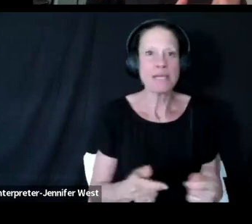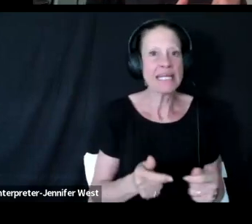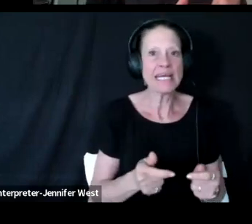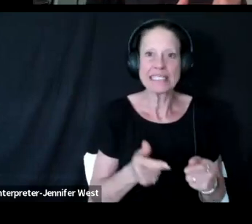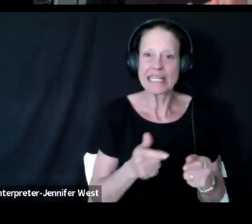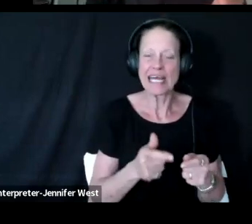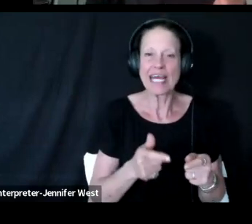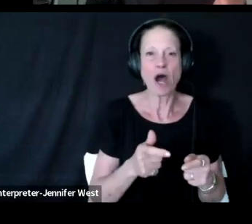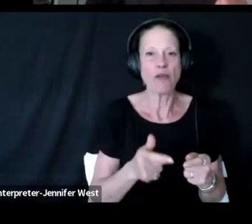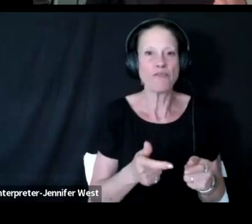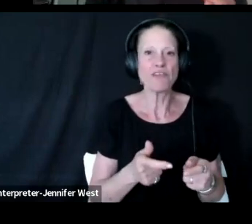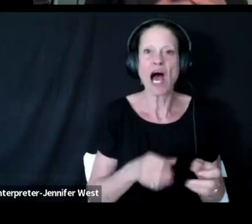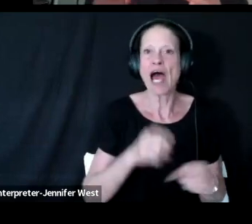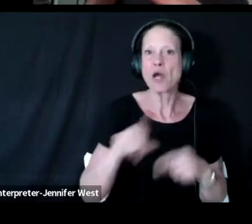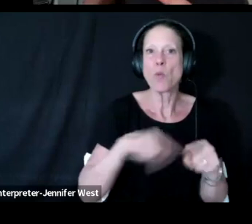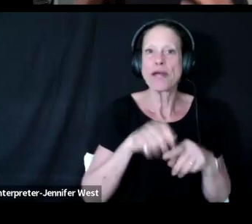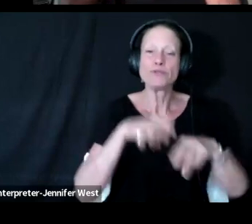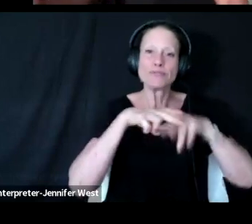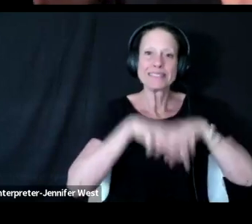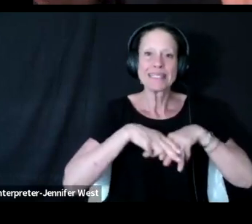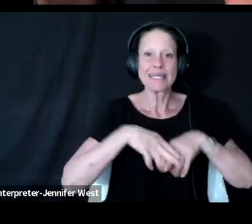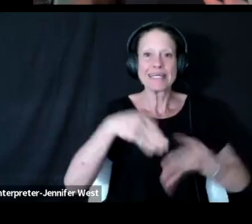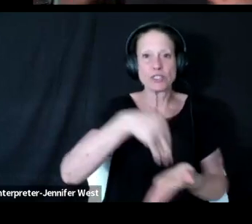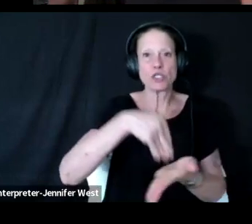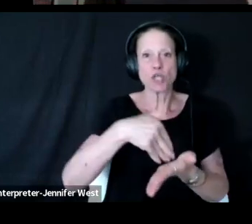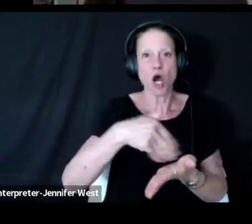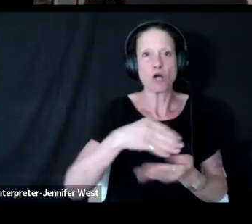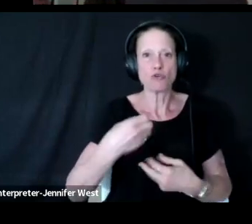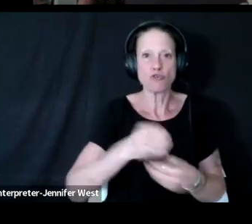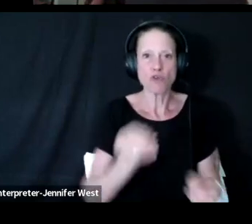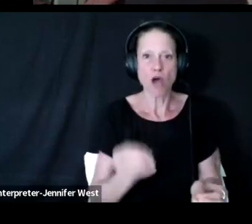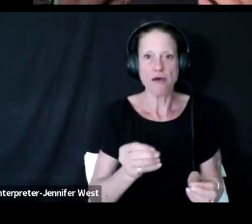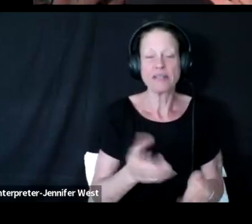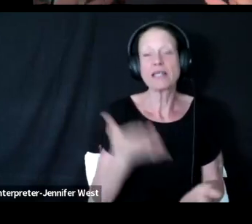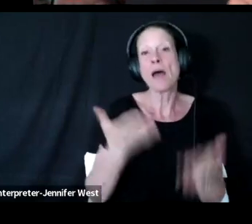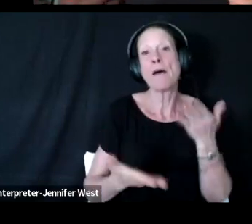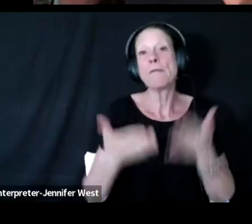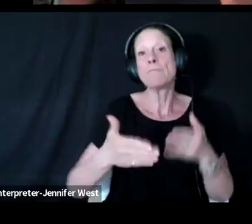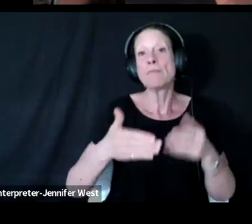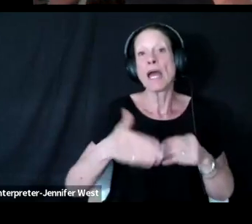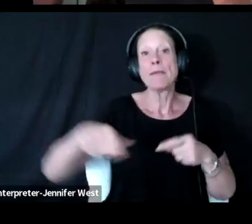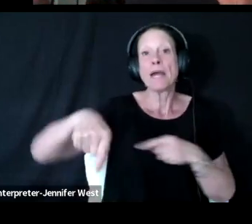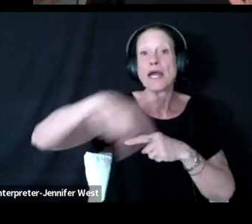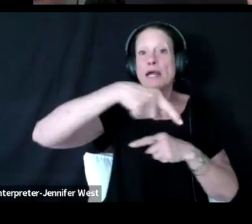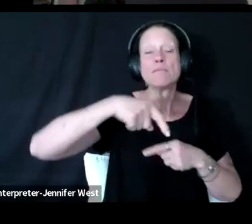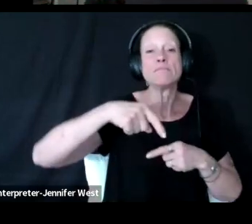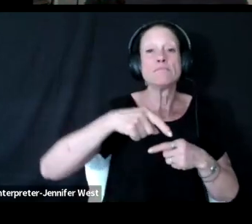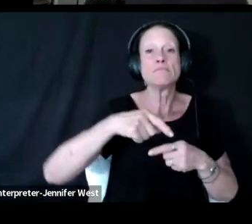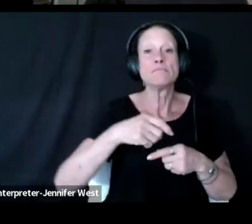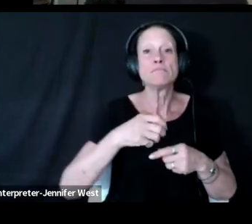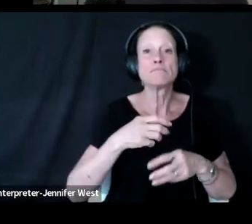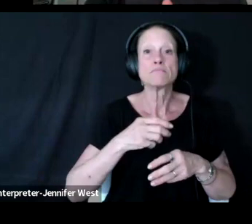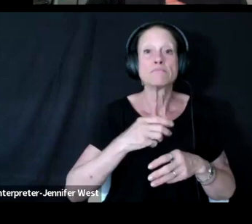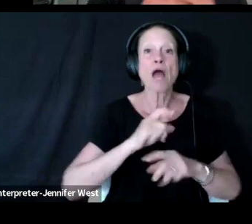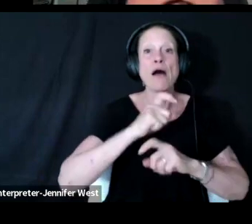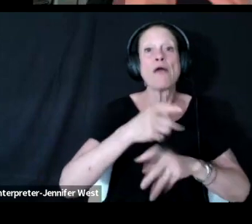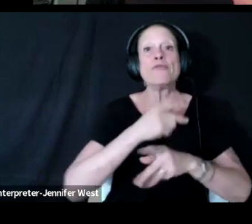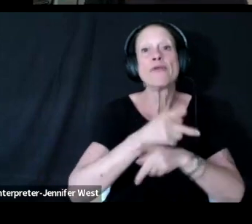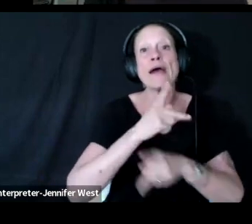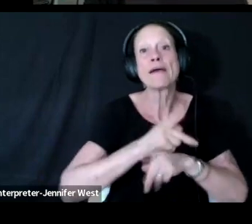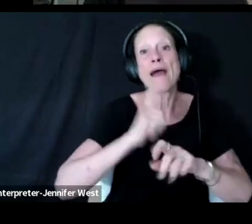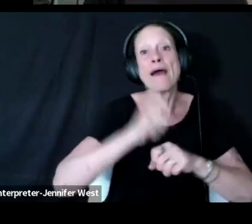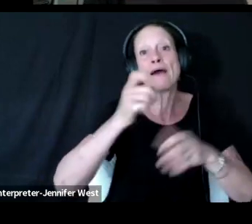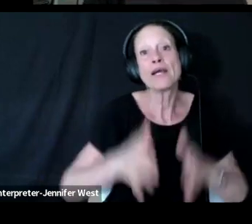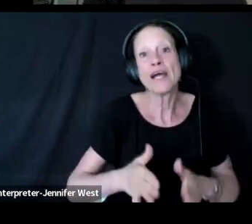at the doctor's office right there. A caregiver could be out and about in the field with in the community with Danny and notice she likes a